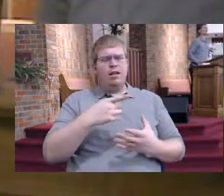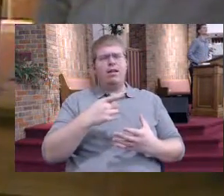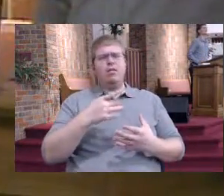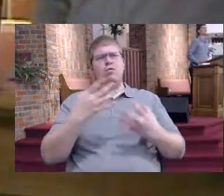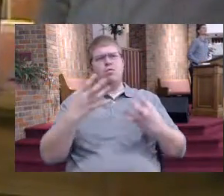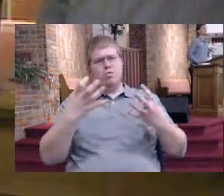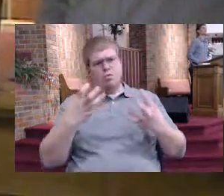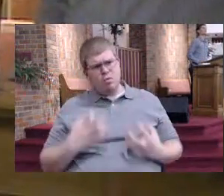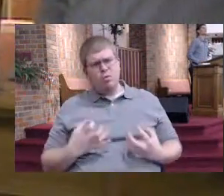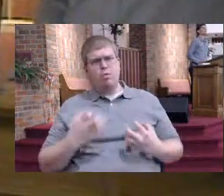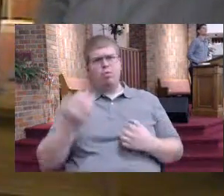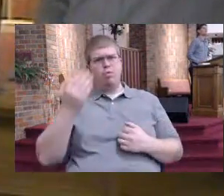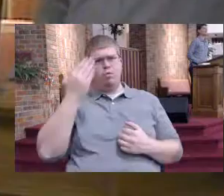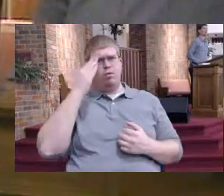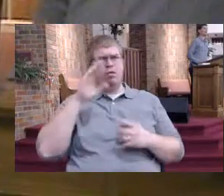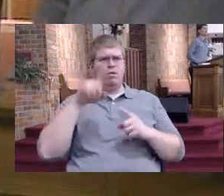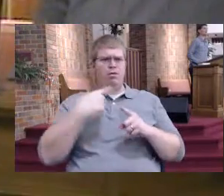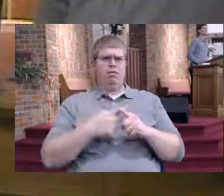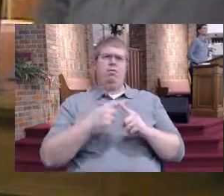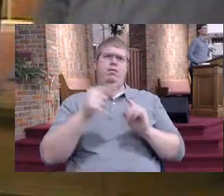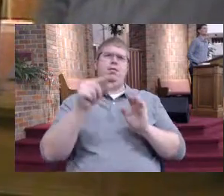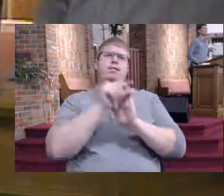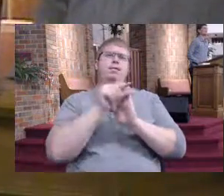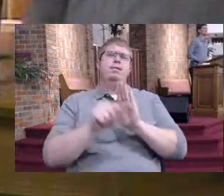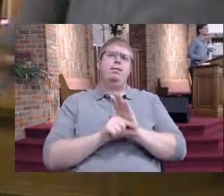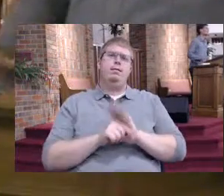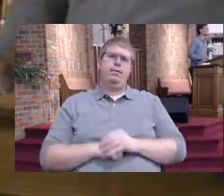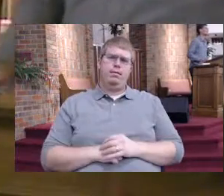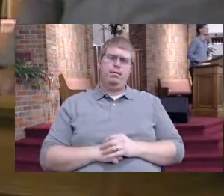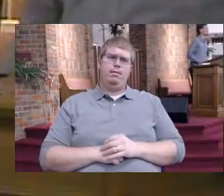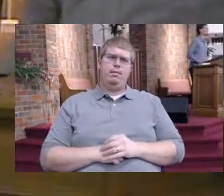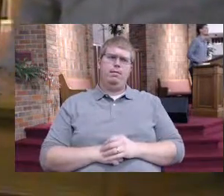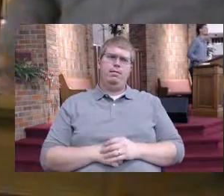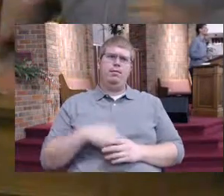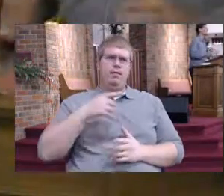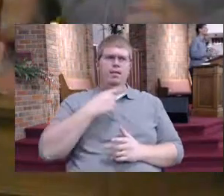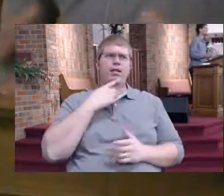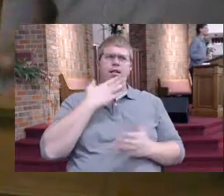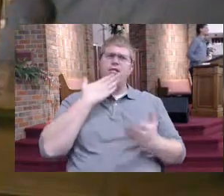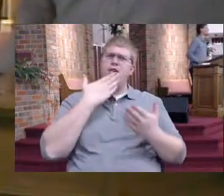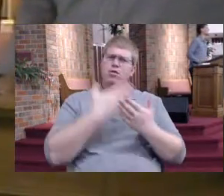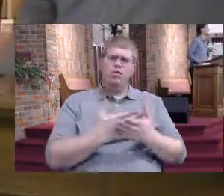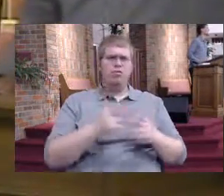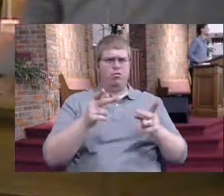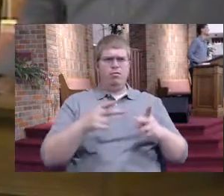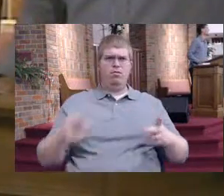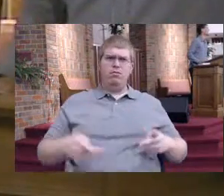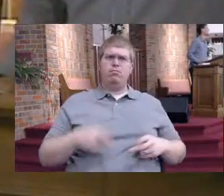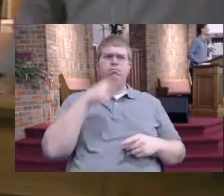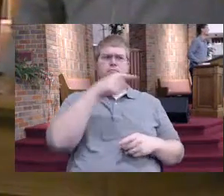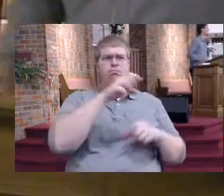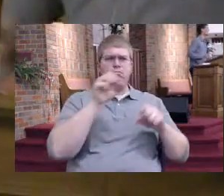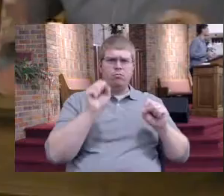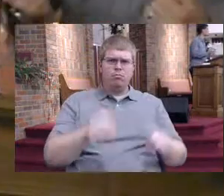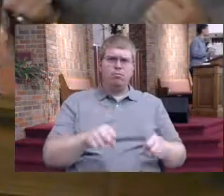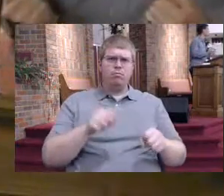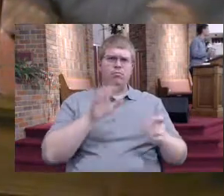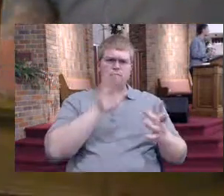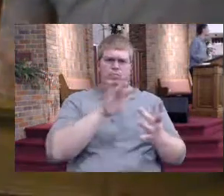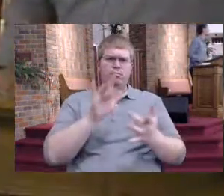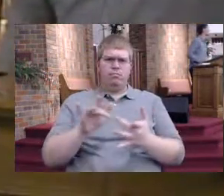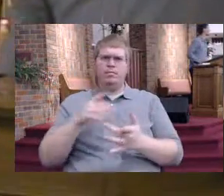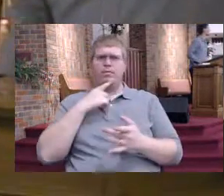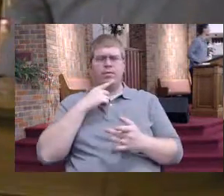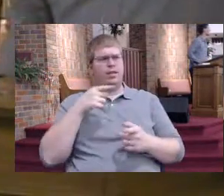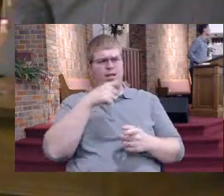are for the gospel. And it's clearly a fertile ground. It's clearly a place that the Lord has been just ready